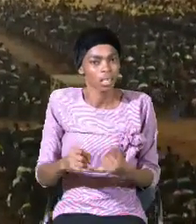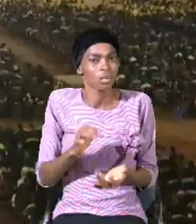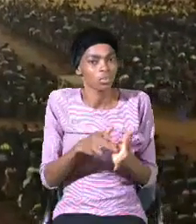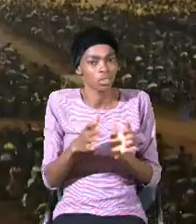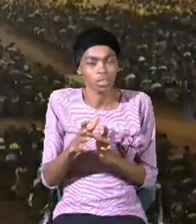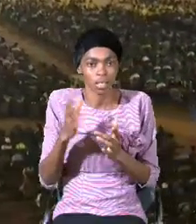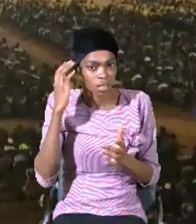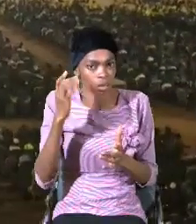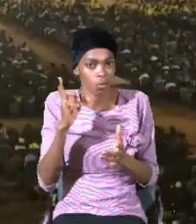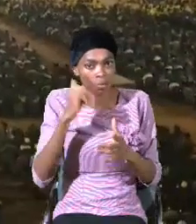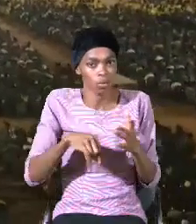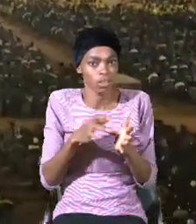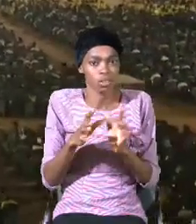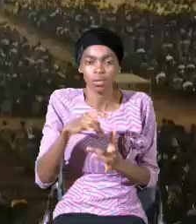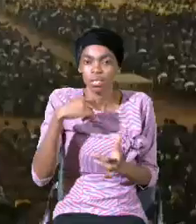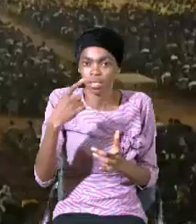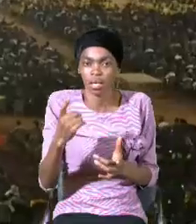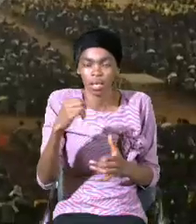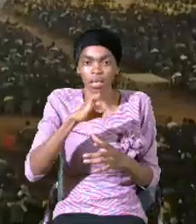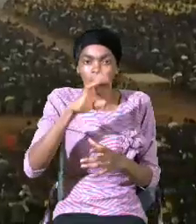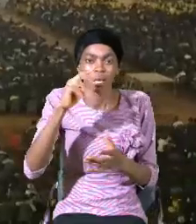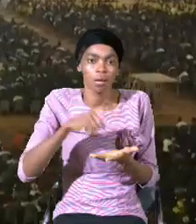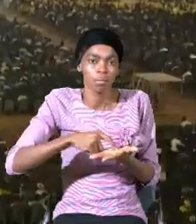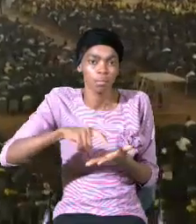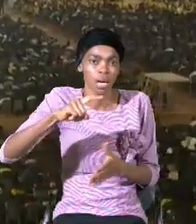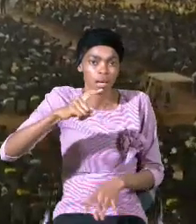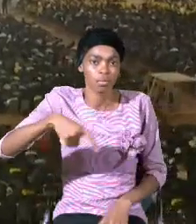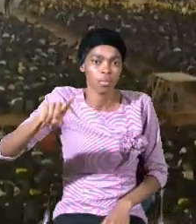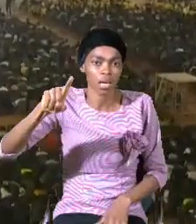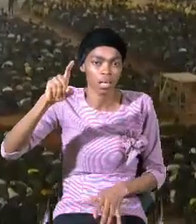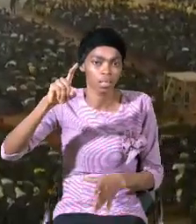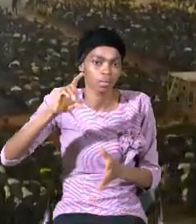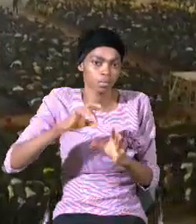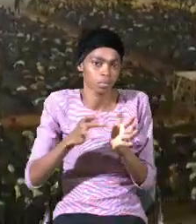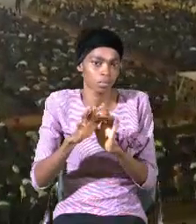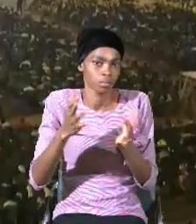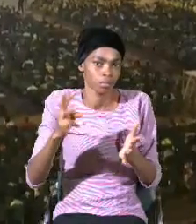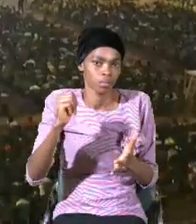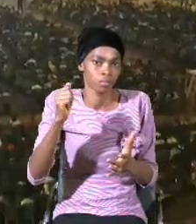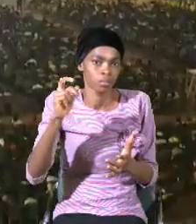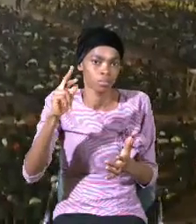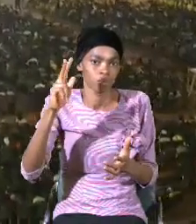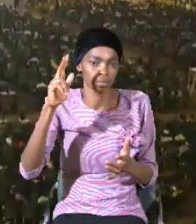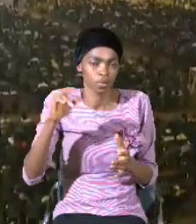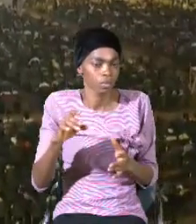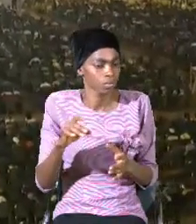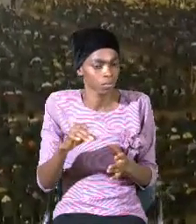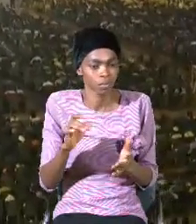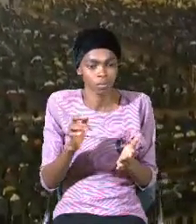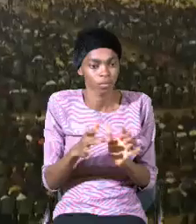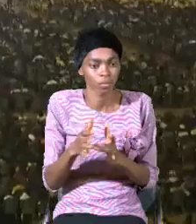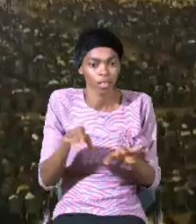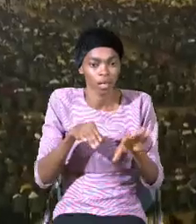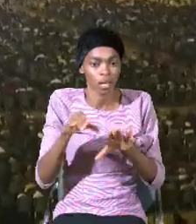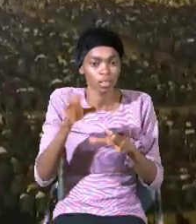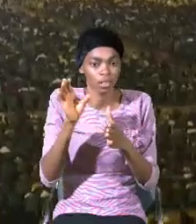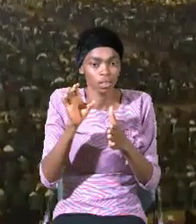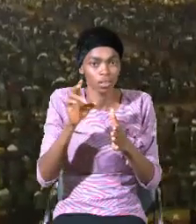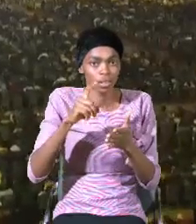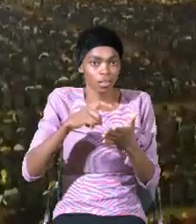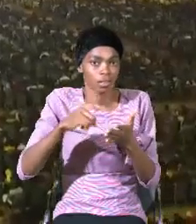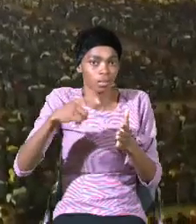Mark chapter 8, reading from verse 36, Acts chapter 8, verse 36, for what shall